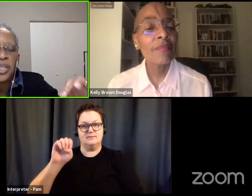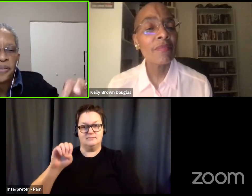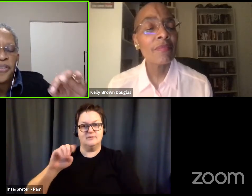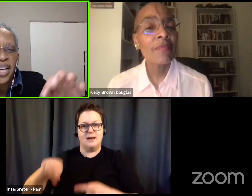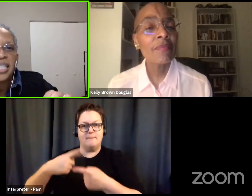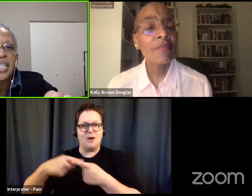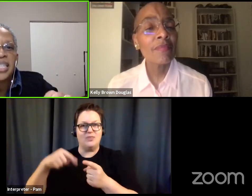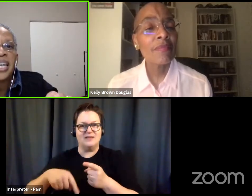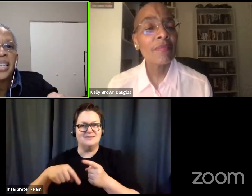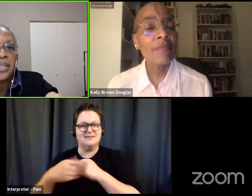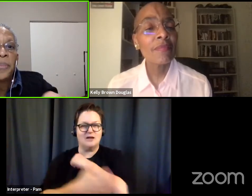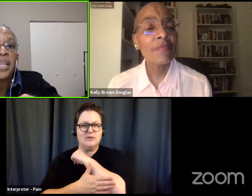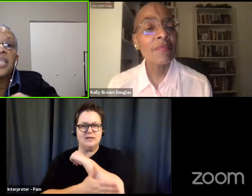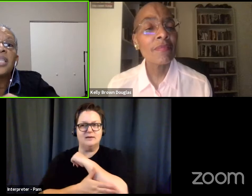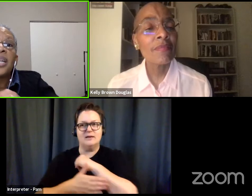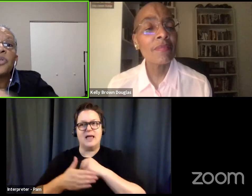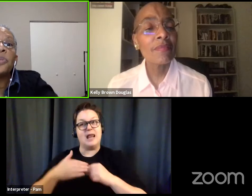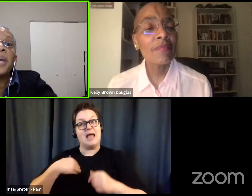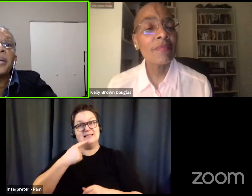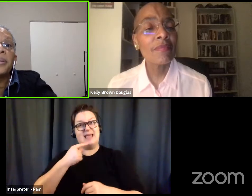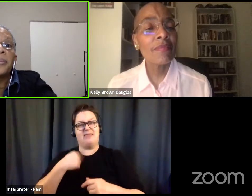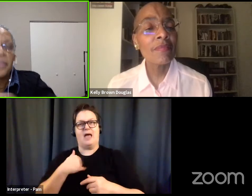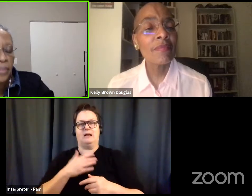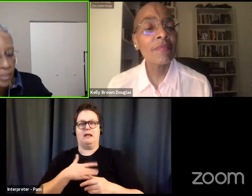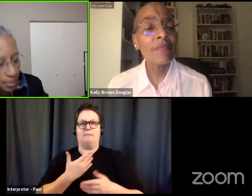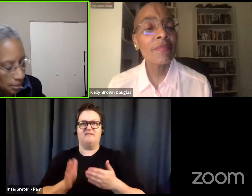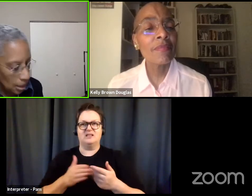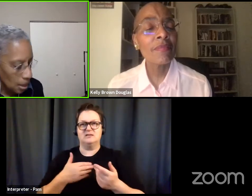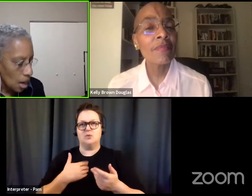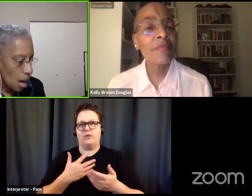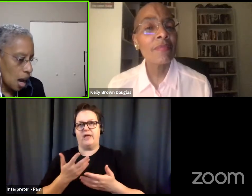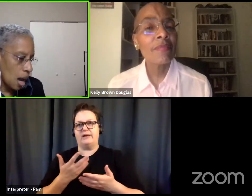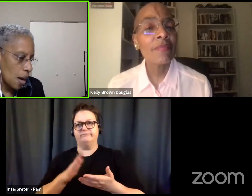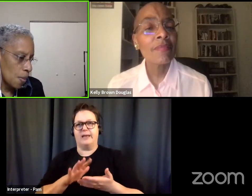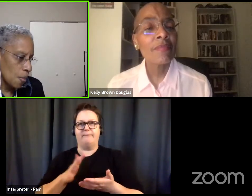decide we're going to invest in to make this country better.